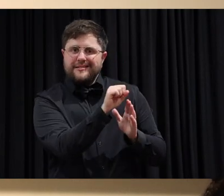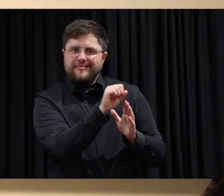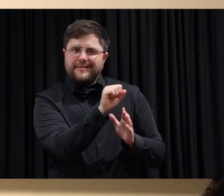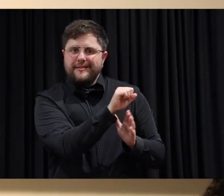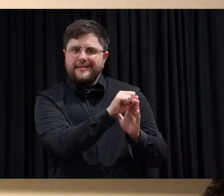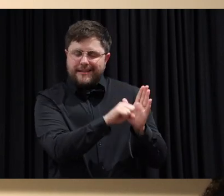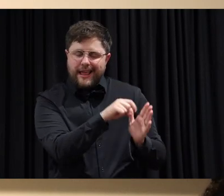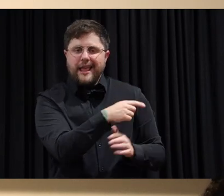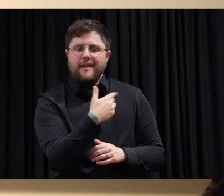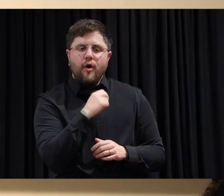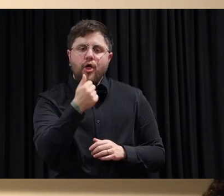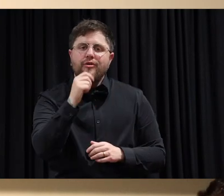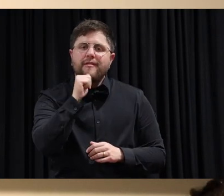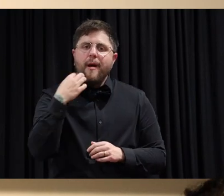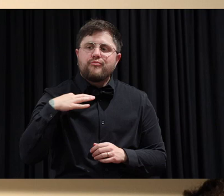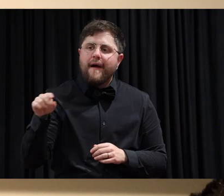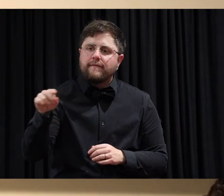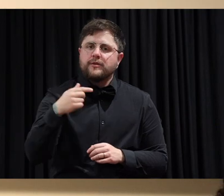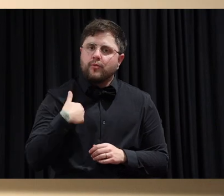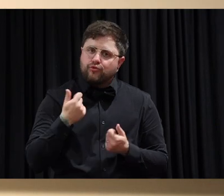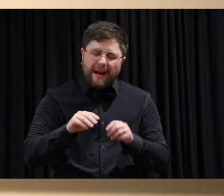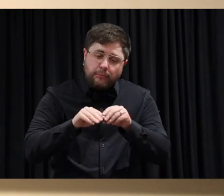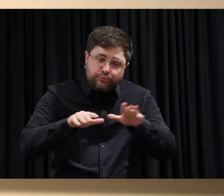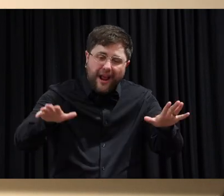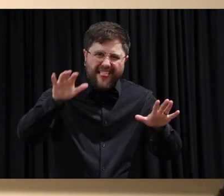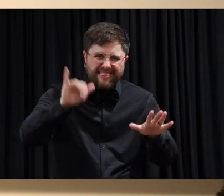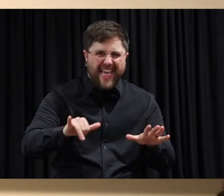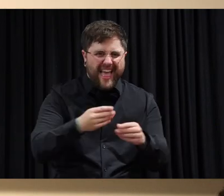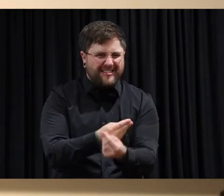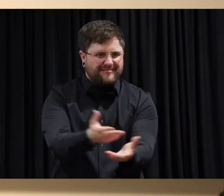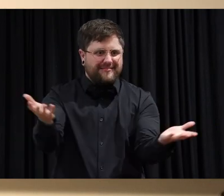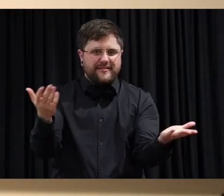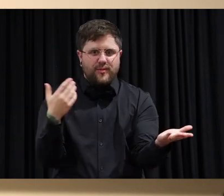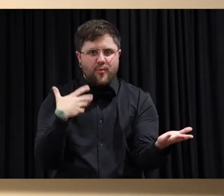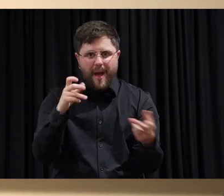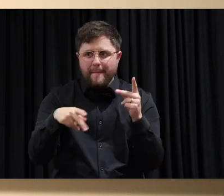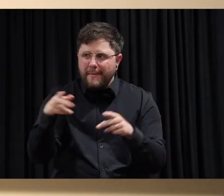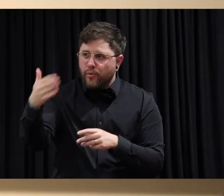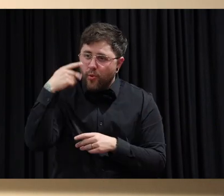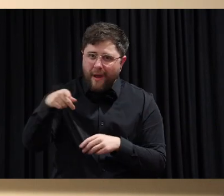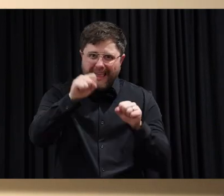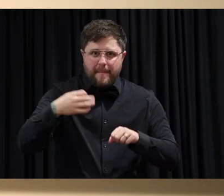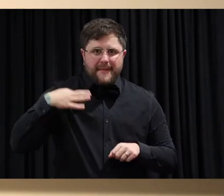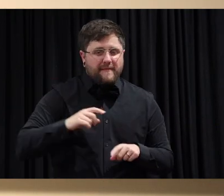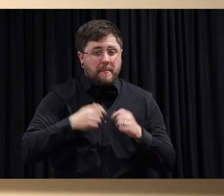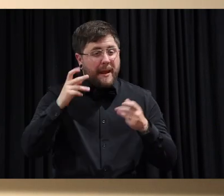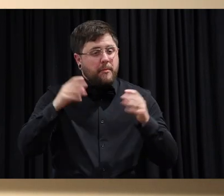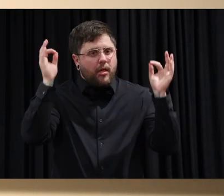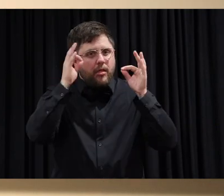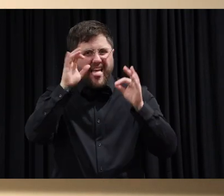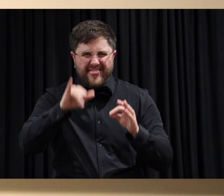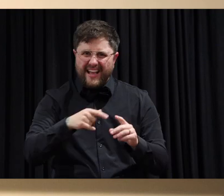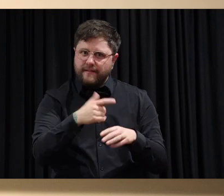other nonprofits and realtor organizations to get the word out. You know, it's something where a lot of people can benefit. They just don't know. They don't know that, hey,